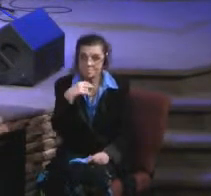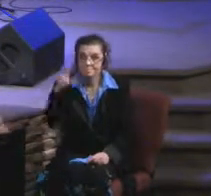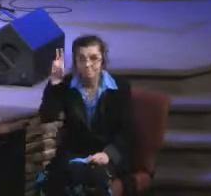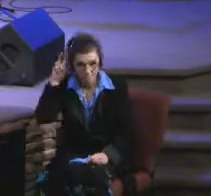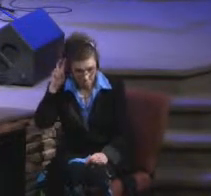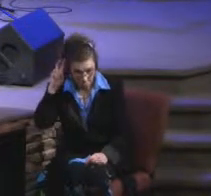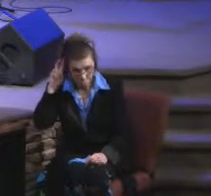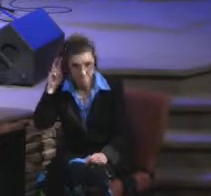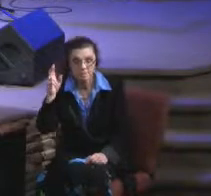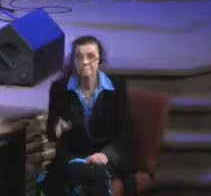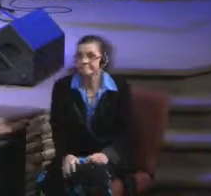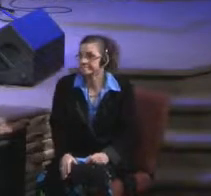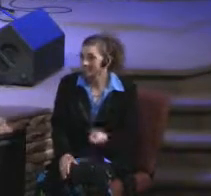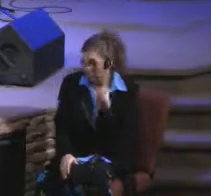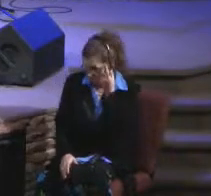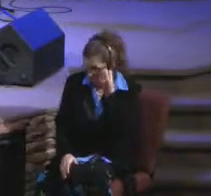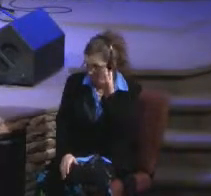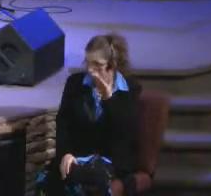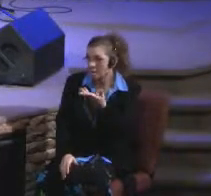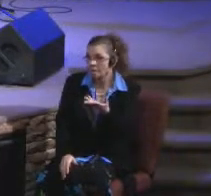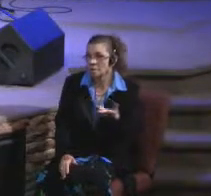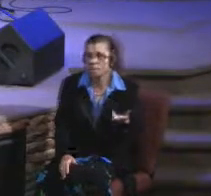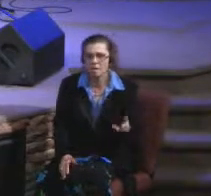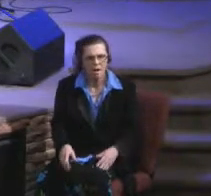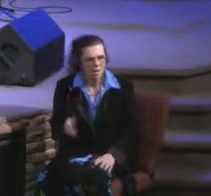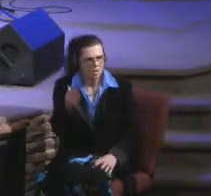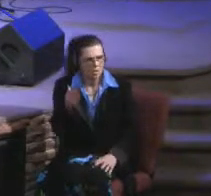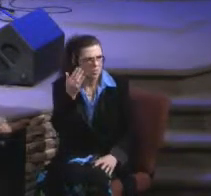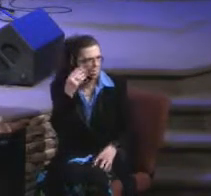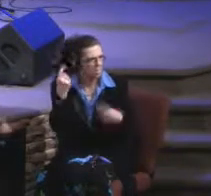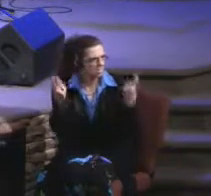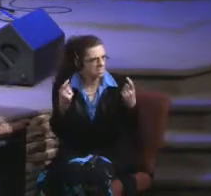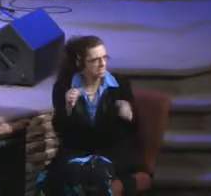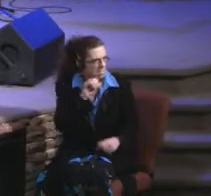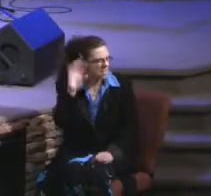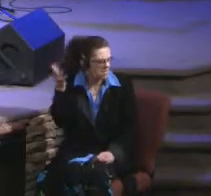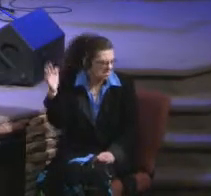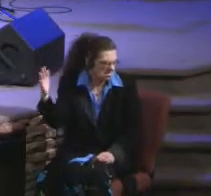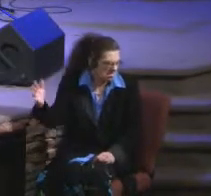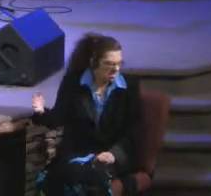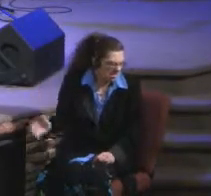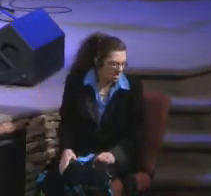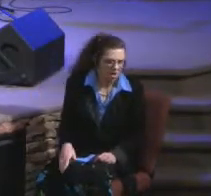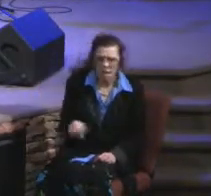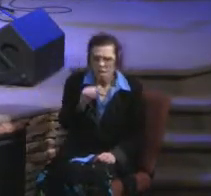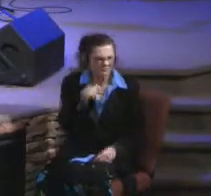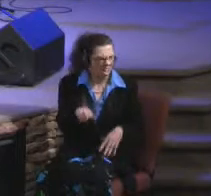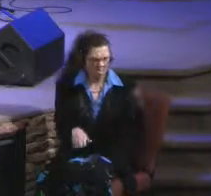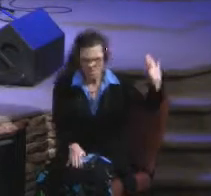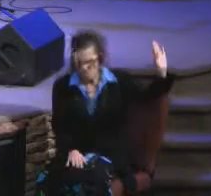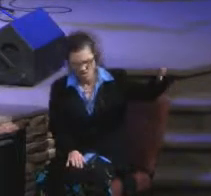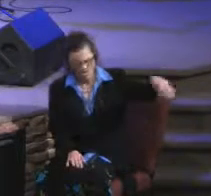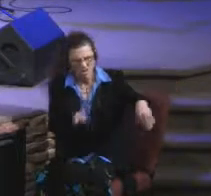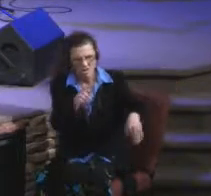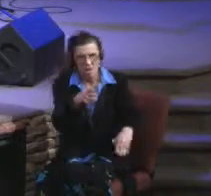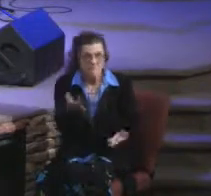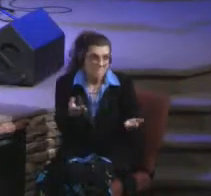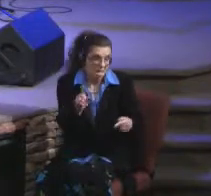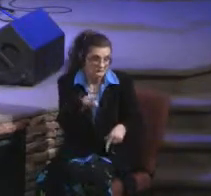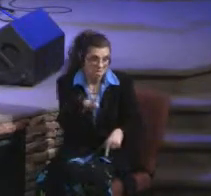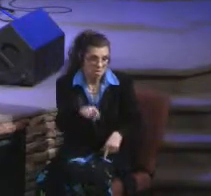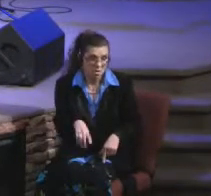today? Are you hearing me today? You think the sin in your life doesn't matter, and you think that it doesn't affect anybody but maybe you,